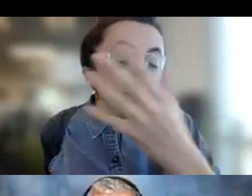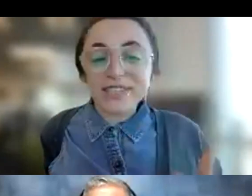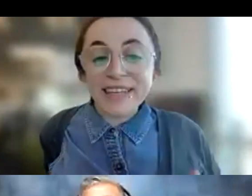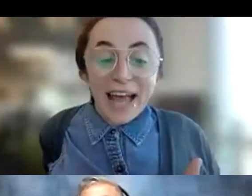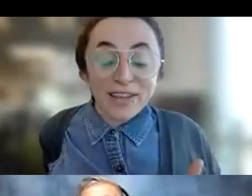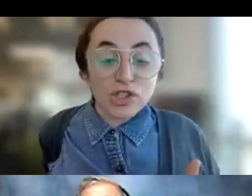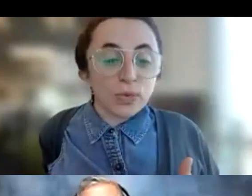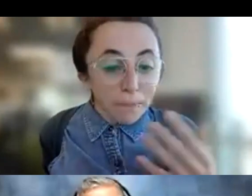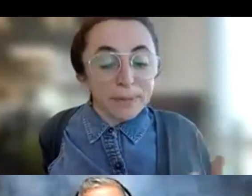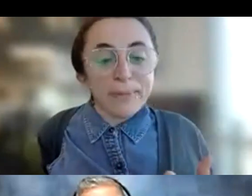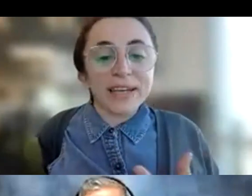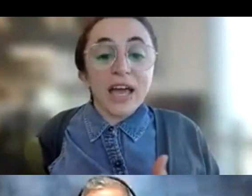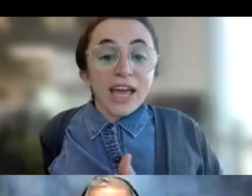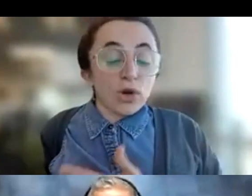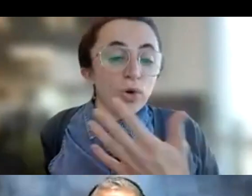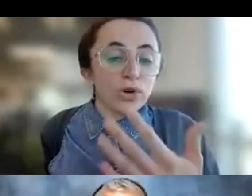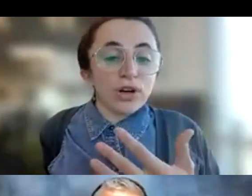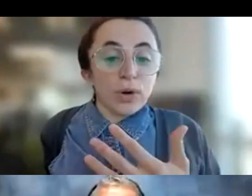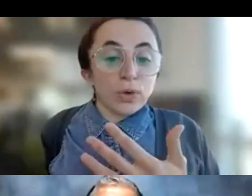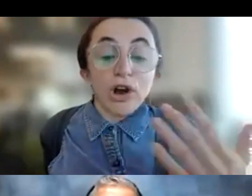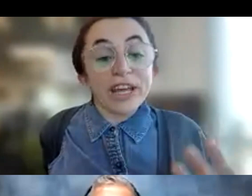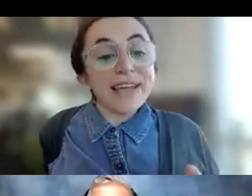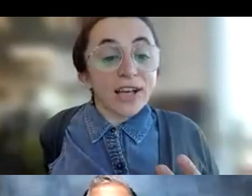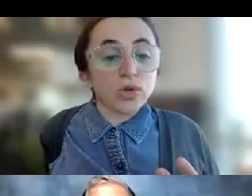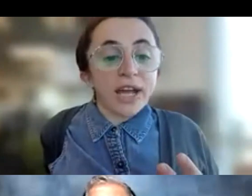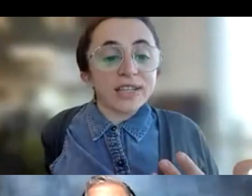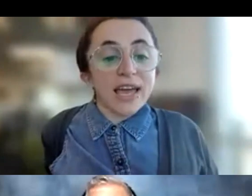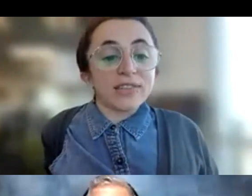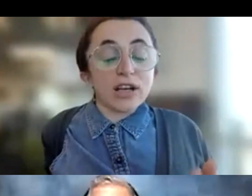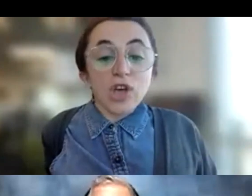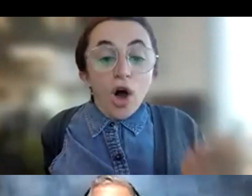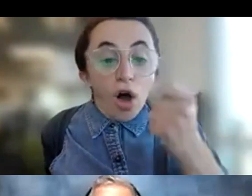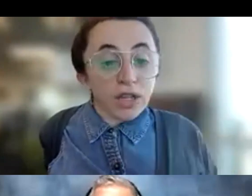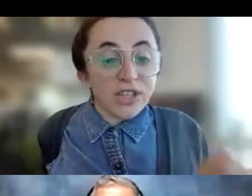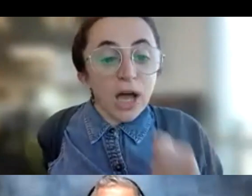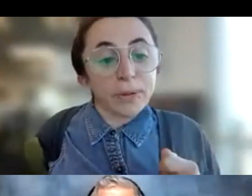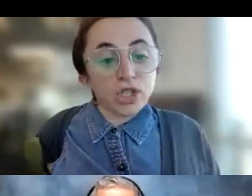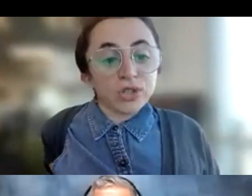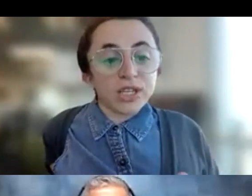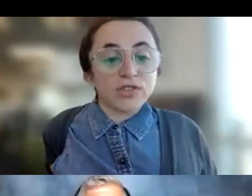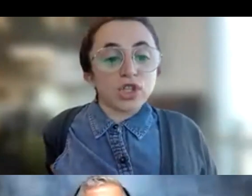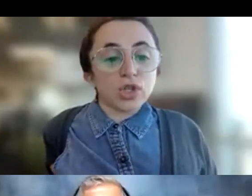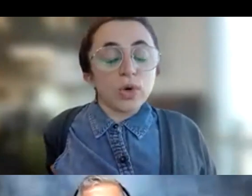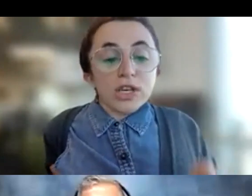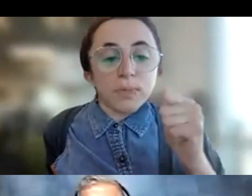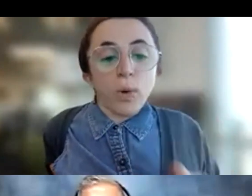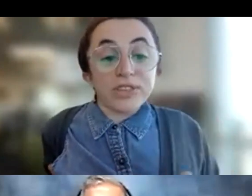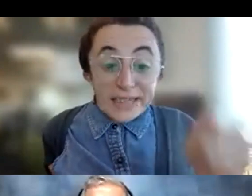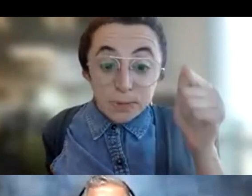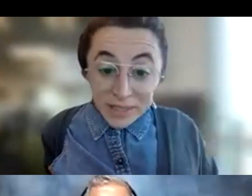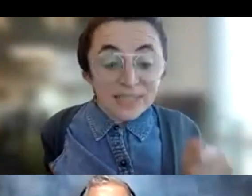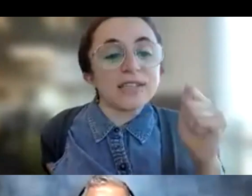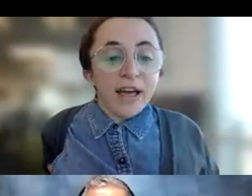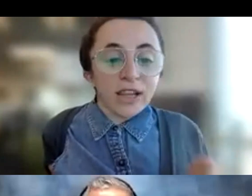that every state has to implement in order regarding tax credits. And there's all of these opportunities to support